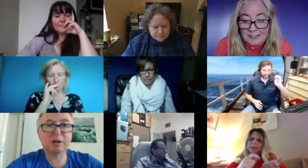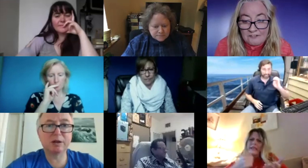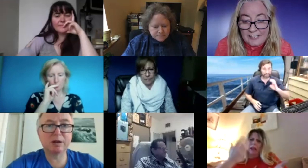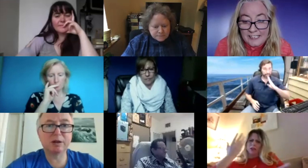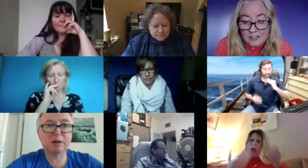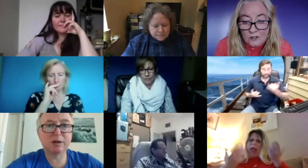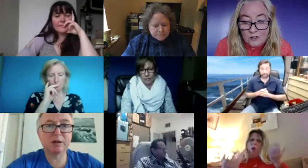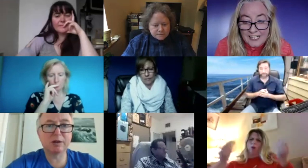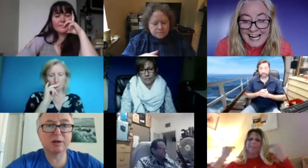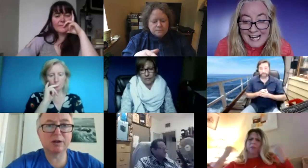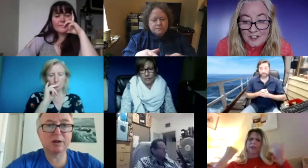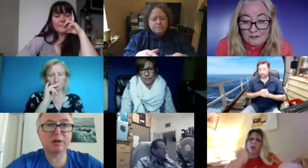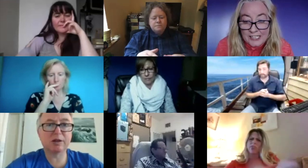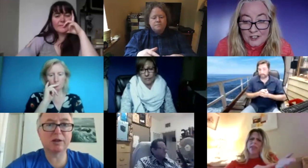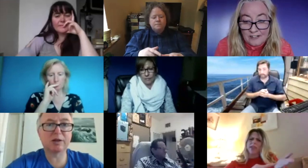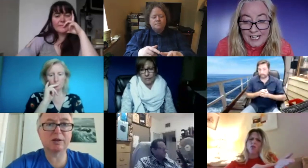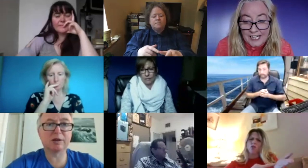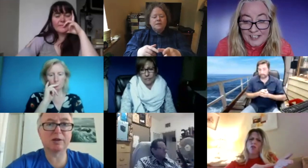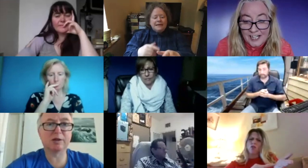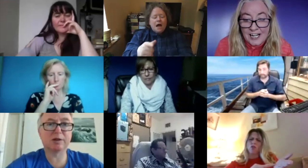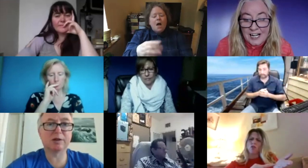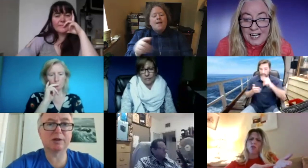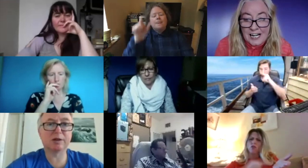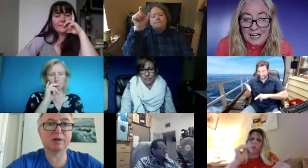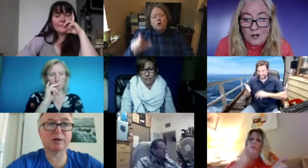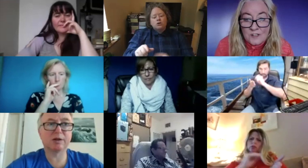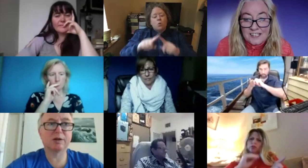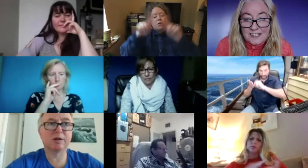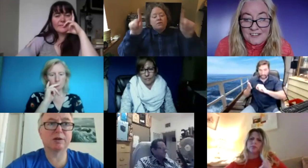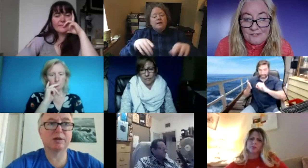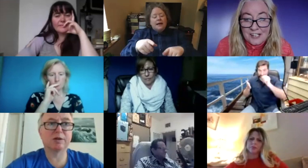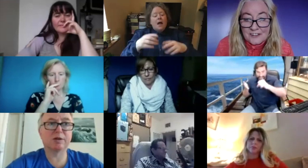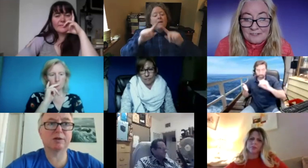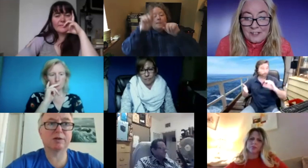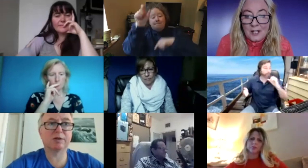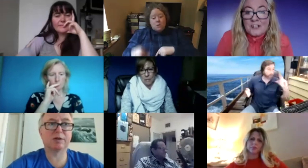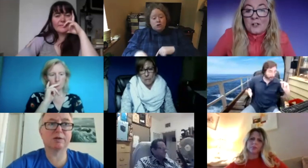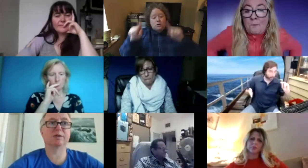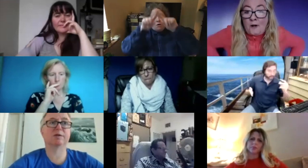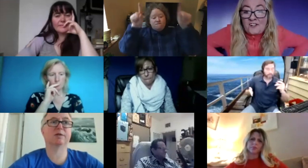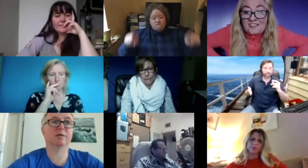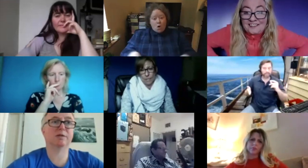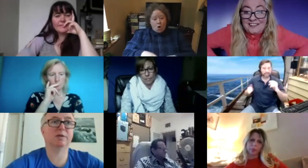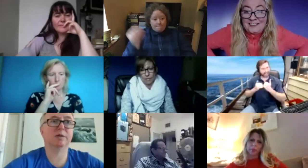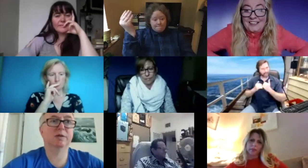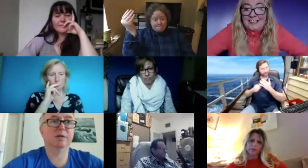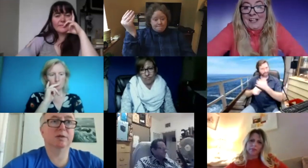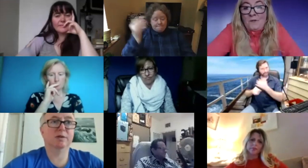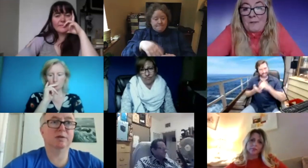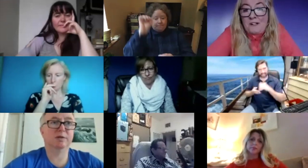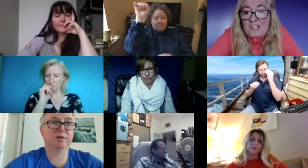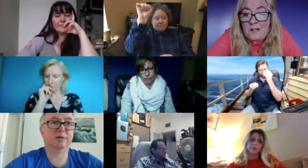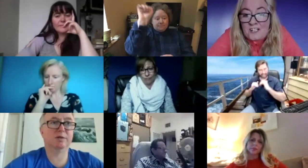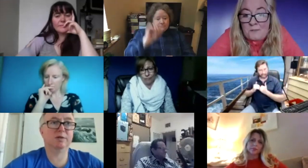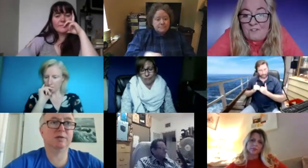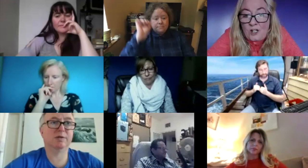Looking at the read or can't read or write, how was that information? So the person that would have